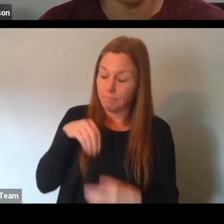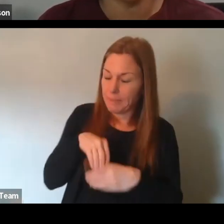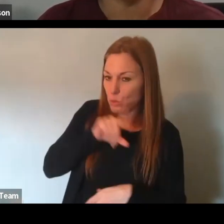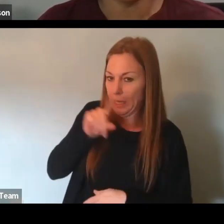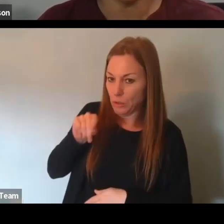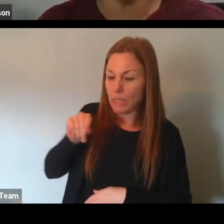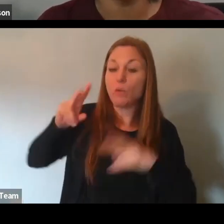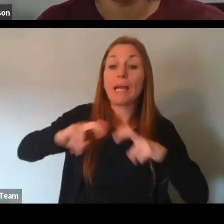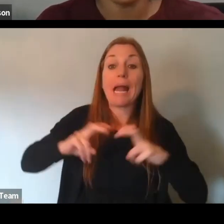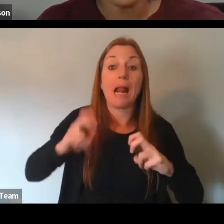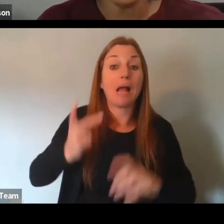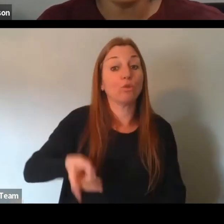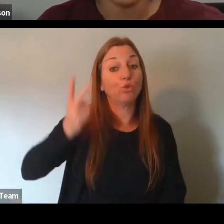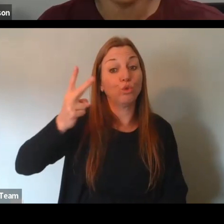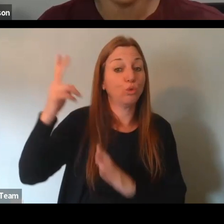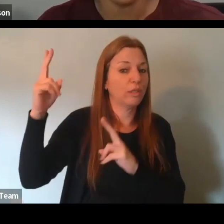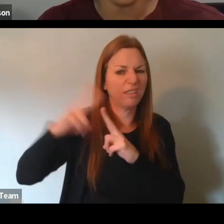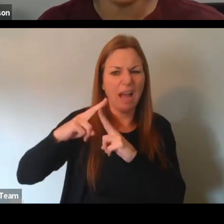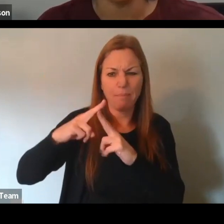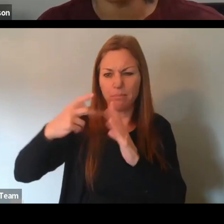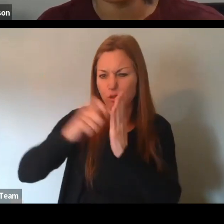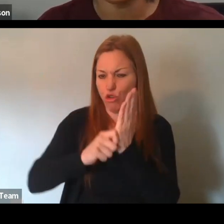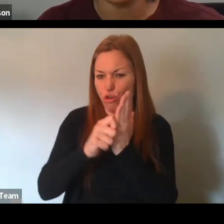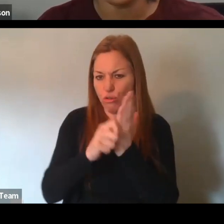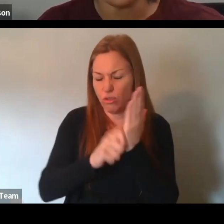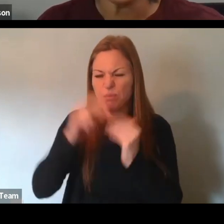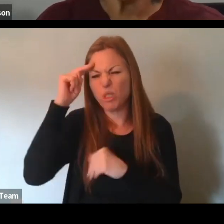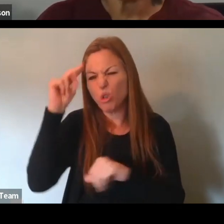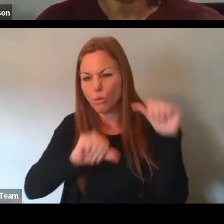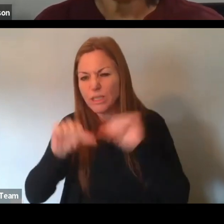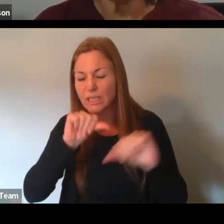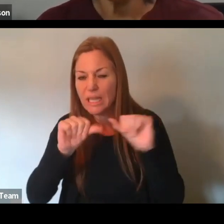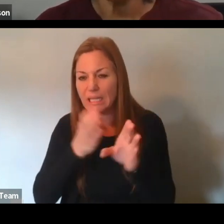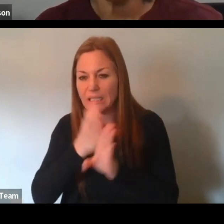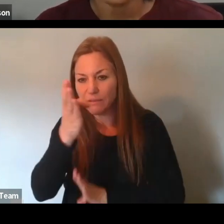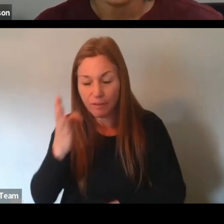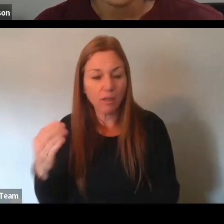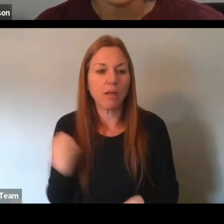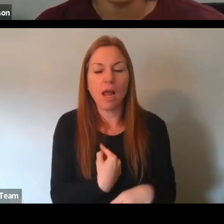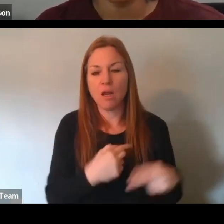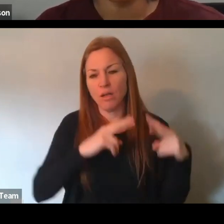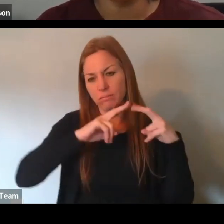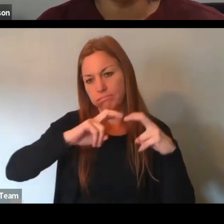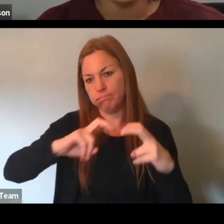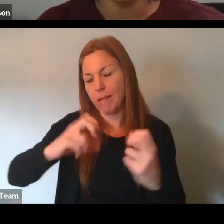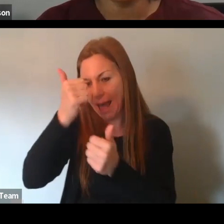at every article that was published for a 1-year period in those journals. I'm sorry, for a 2-year period.